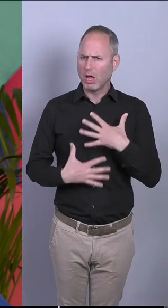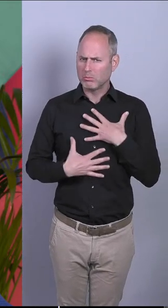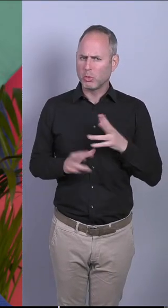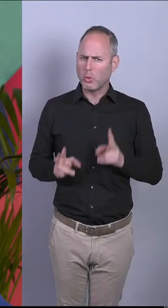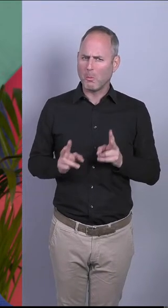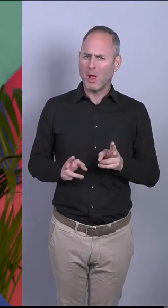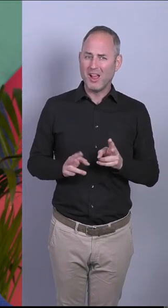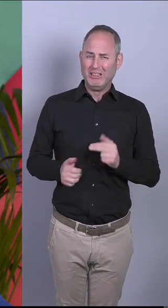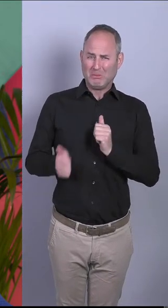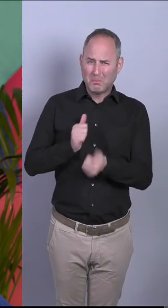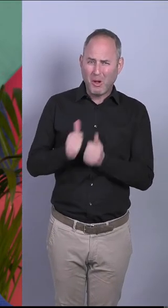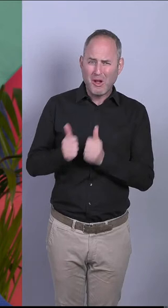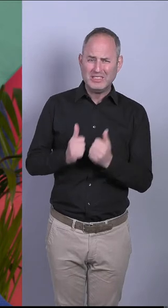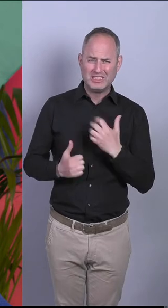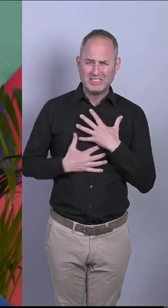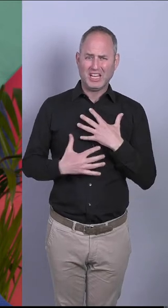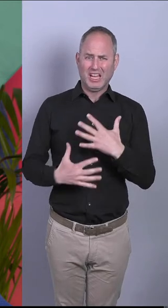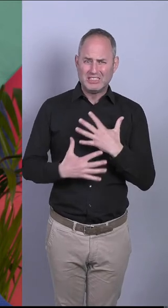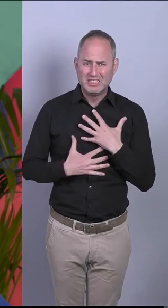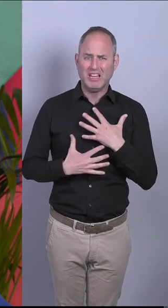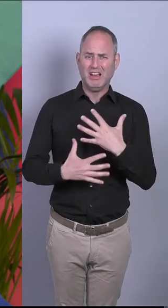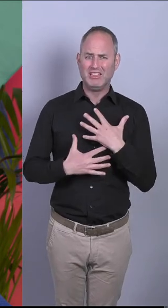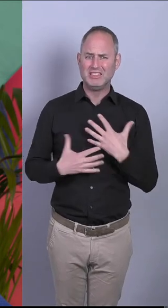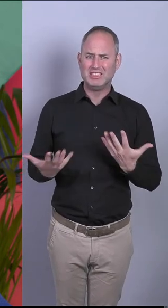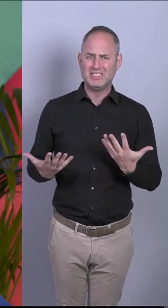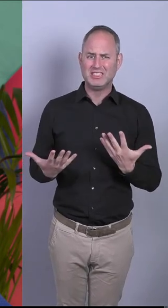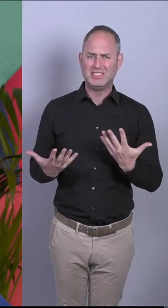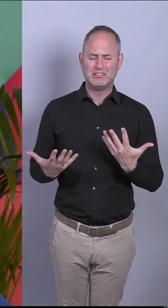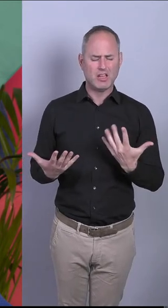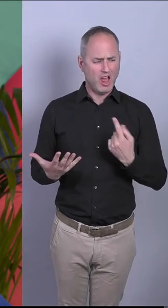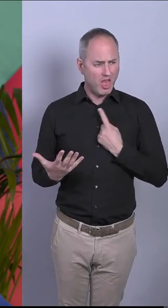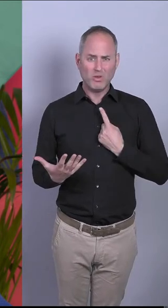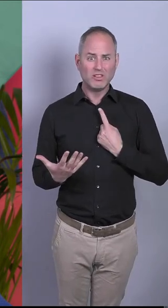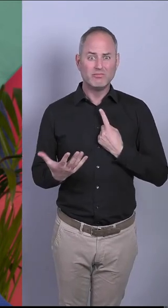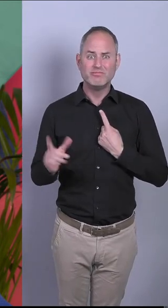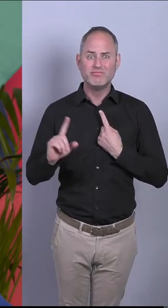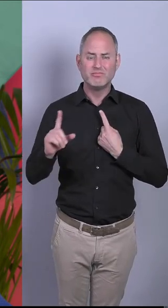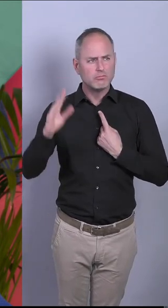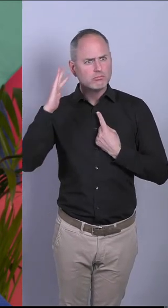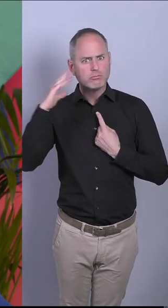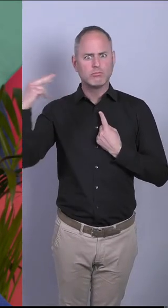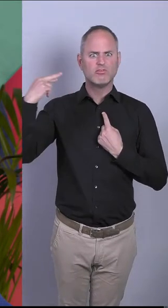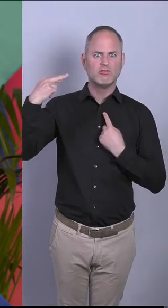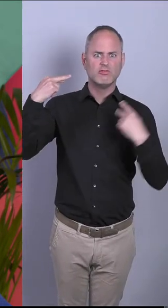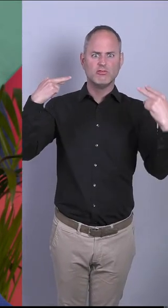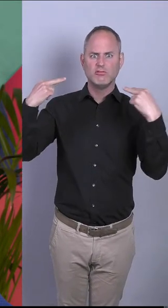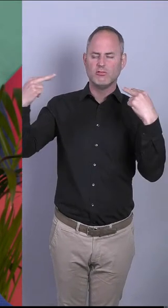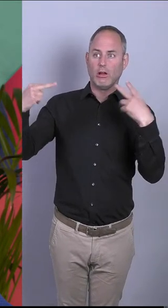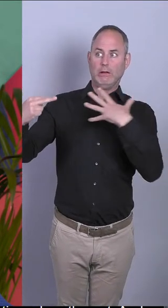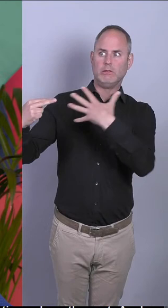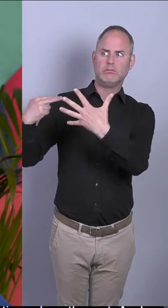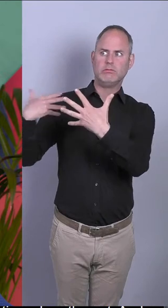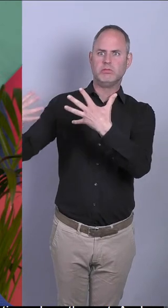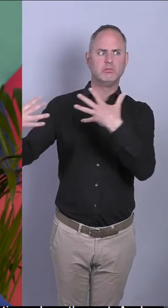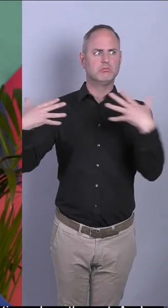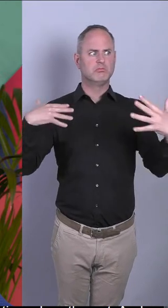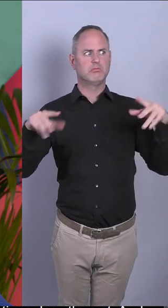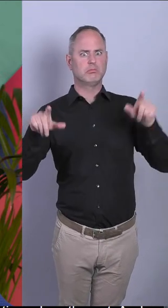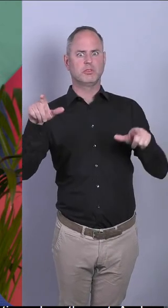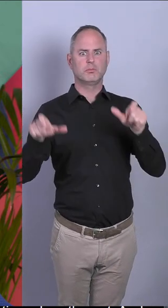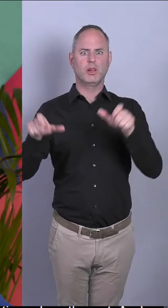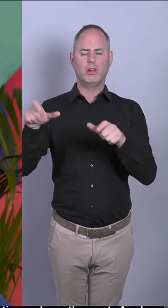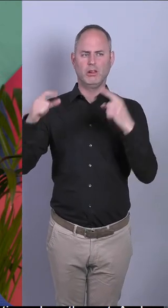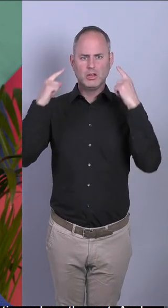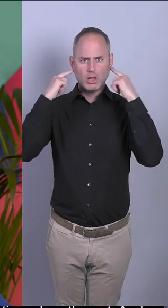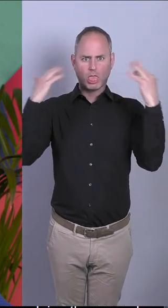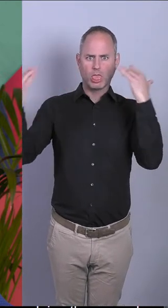that just fine on my own. If I'm working out, I want to do it on my own. these classes, they annoy me, the trainers, they annoy me,